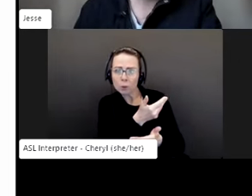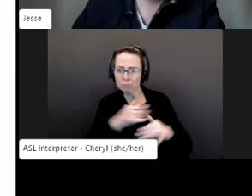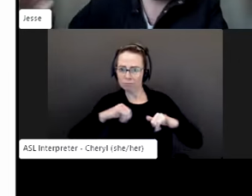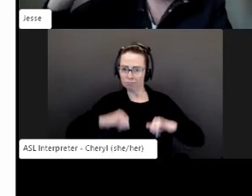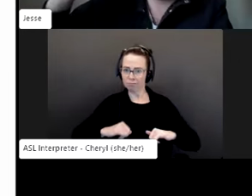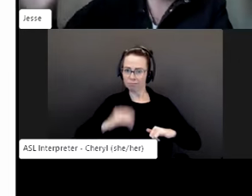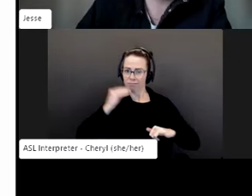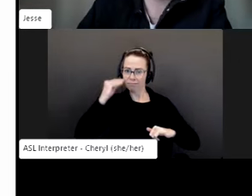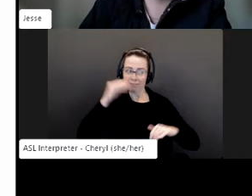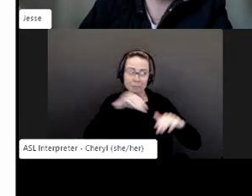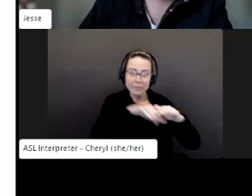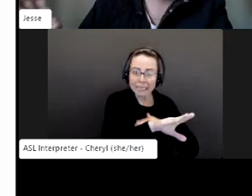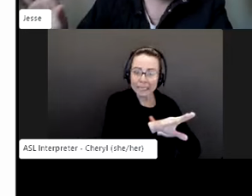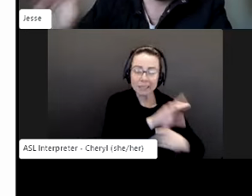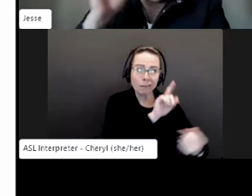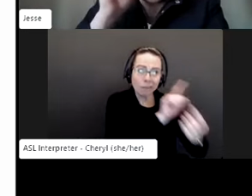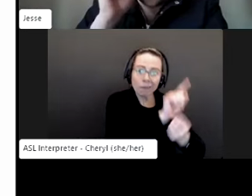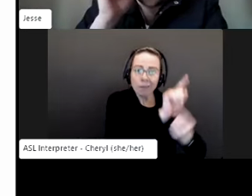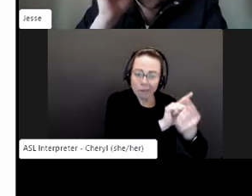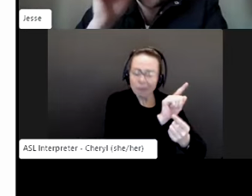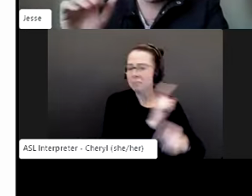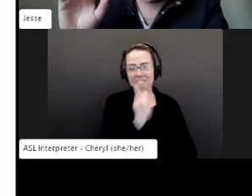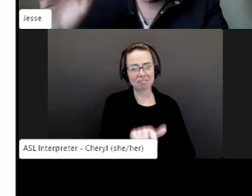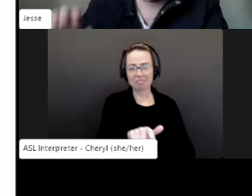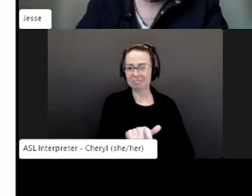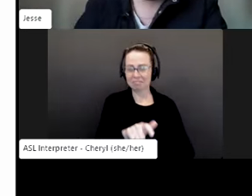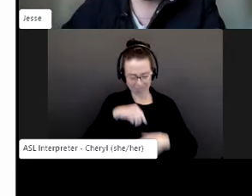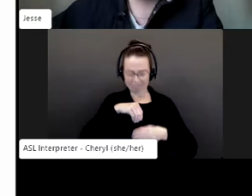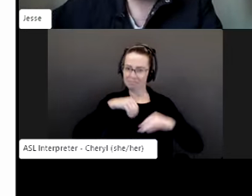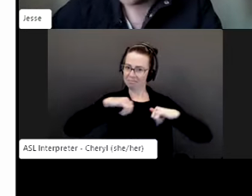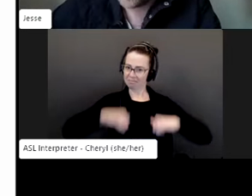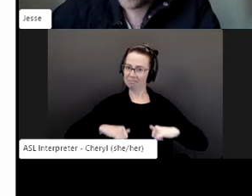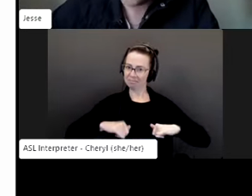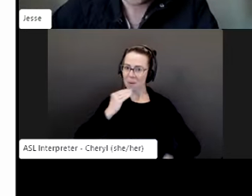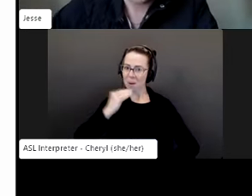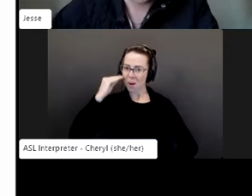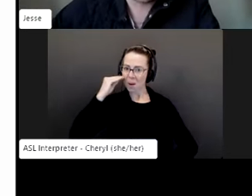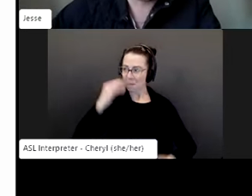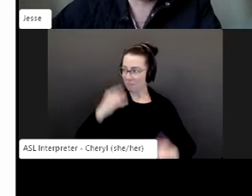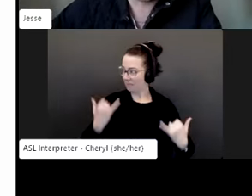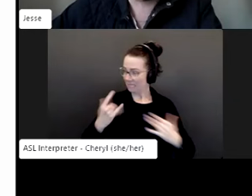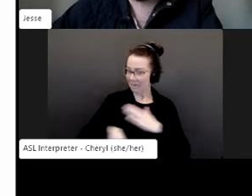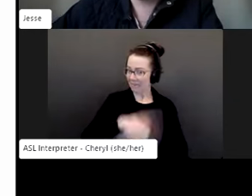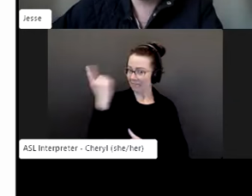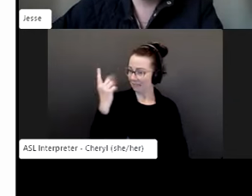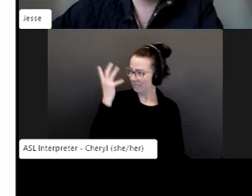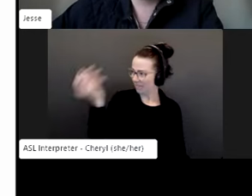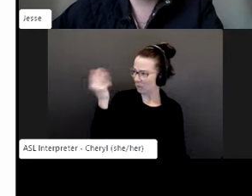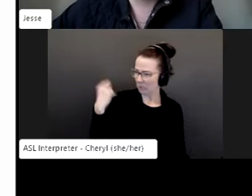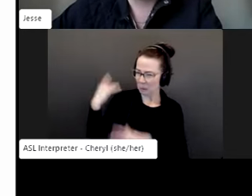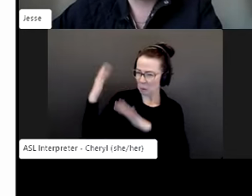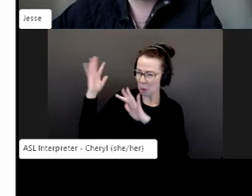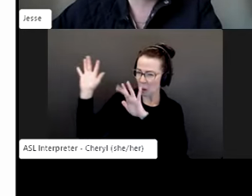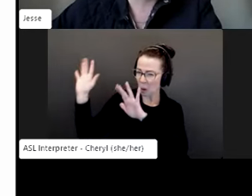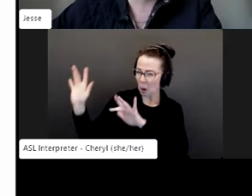home. And when I look outside right now at the day I'm having, and